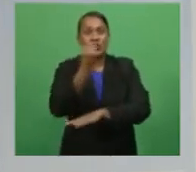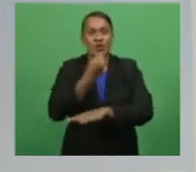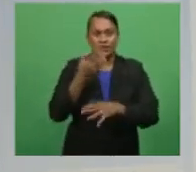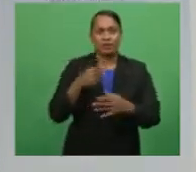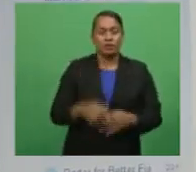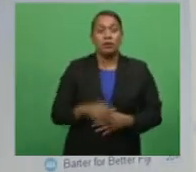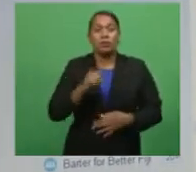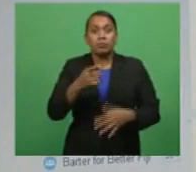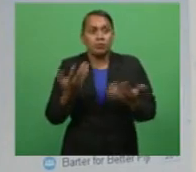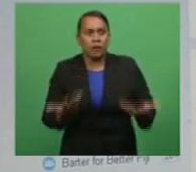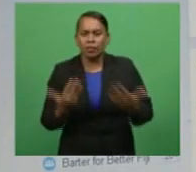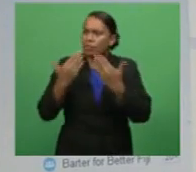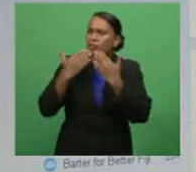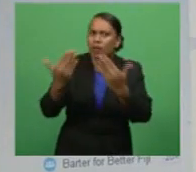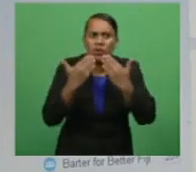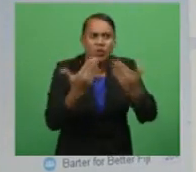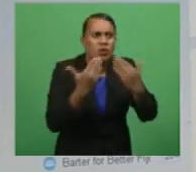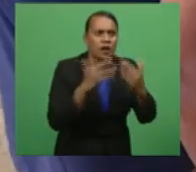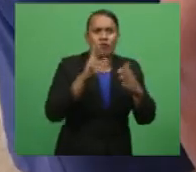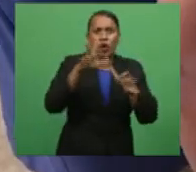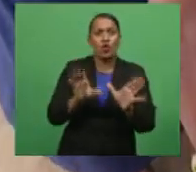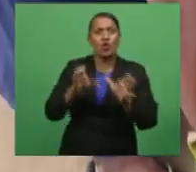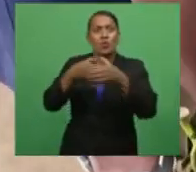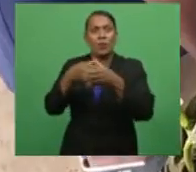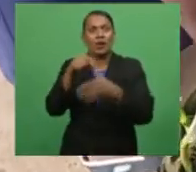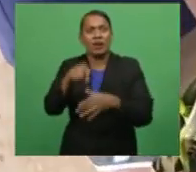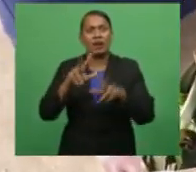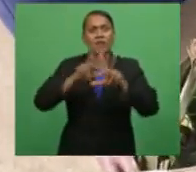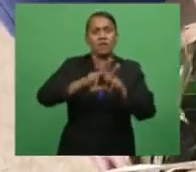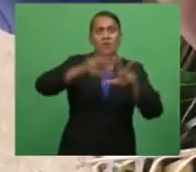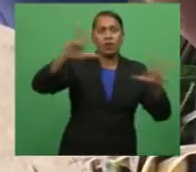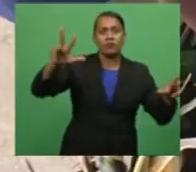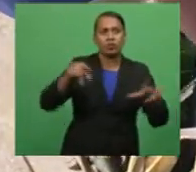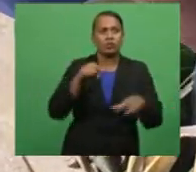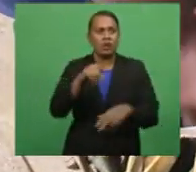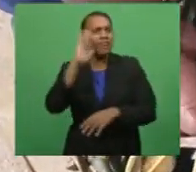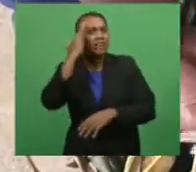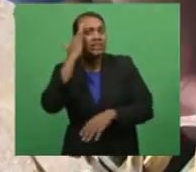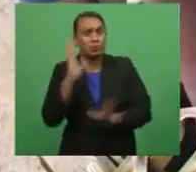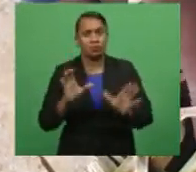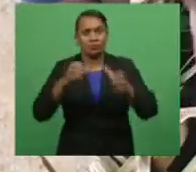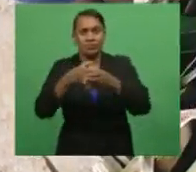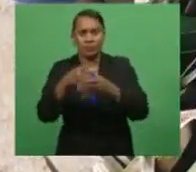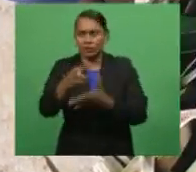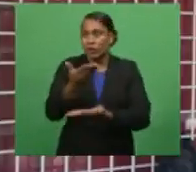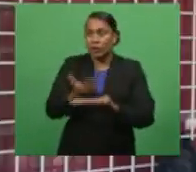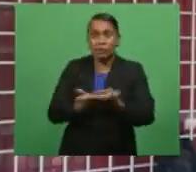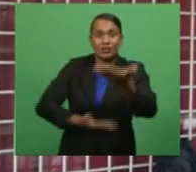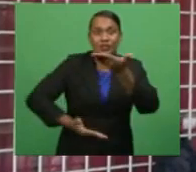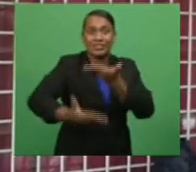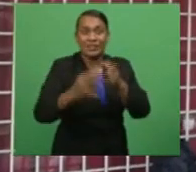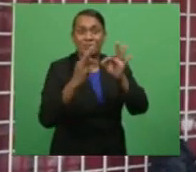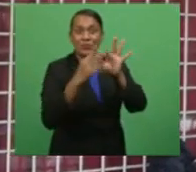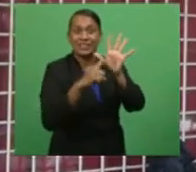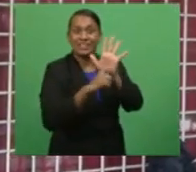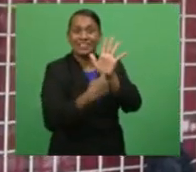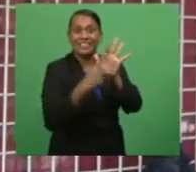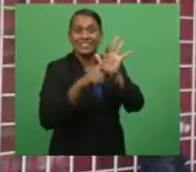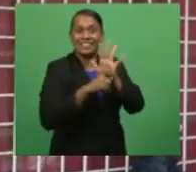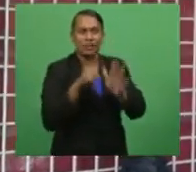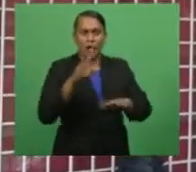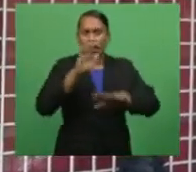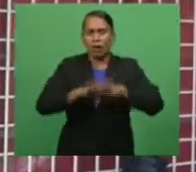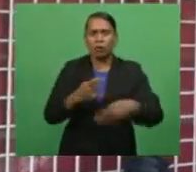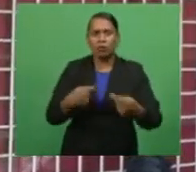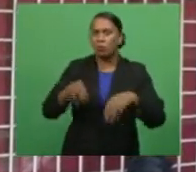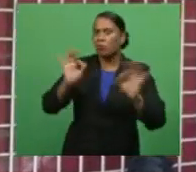for a Better VANUA LEVU Facebook page, today they didn't have to sit and sell from the market. We normally come